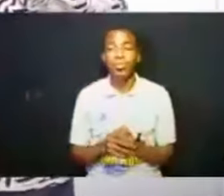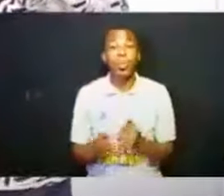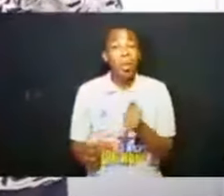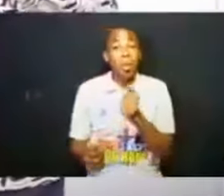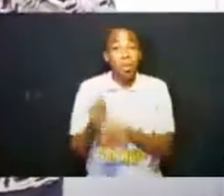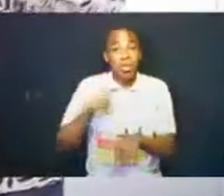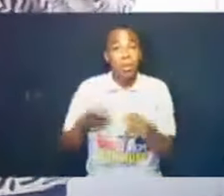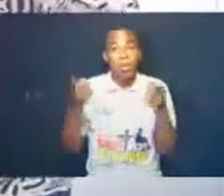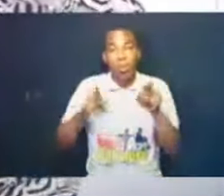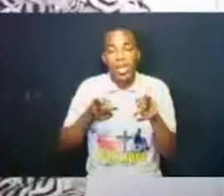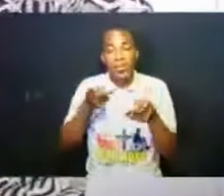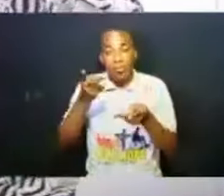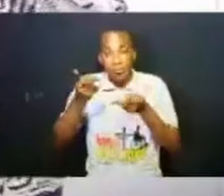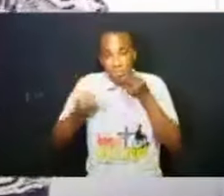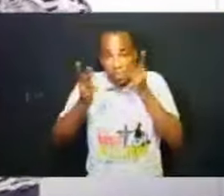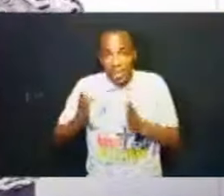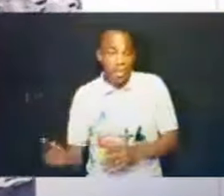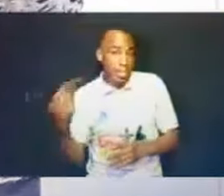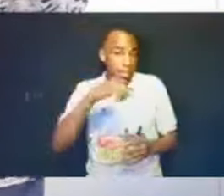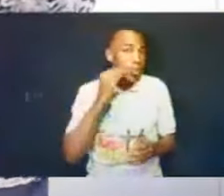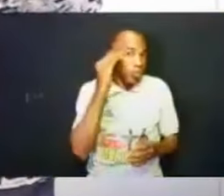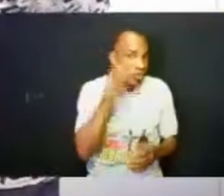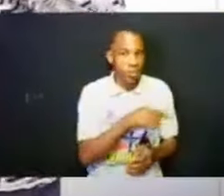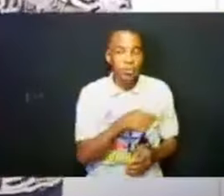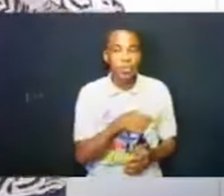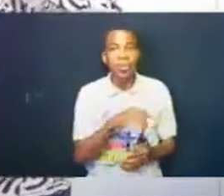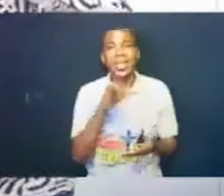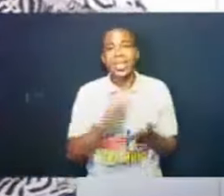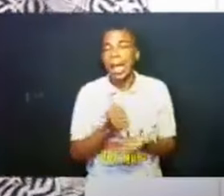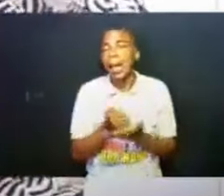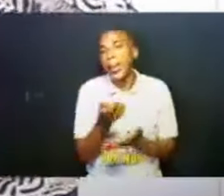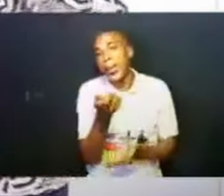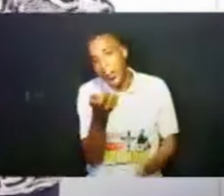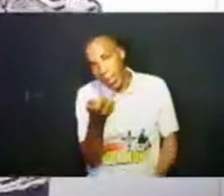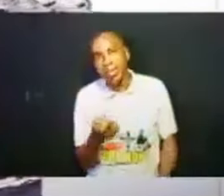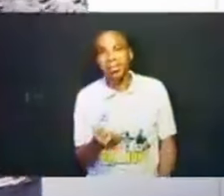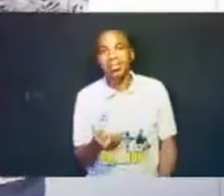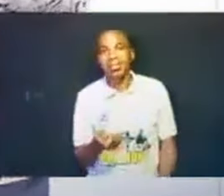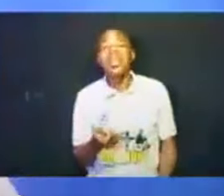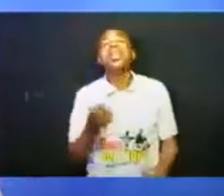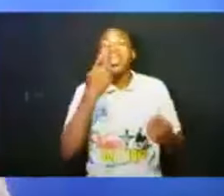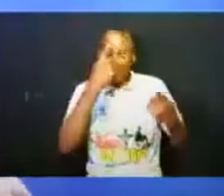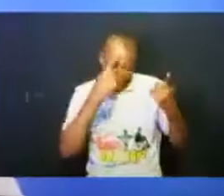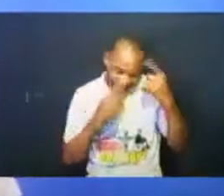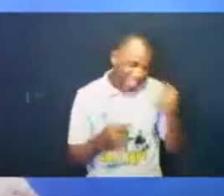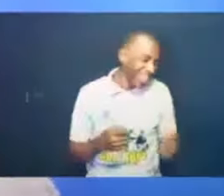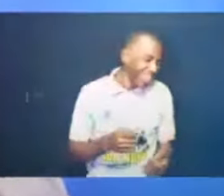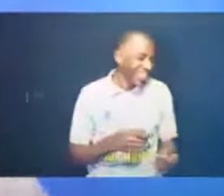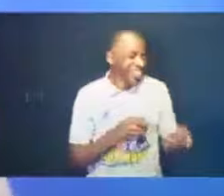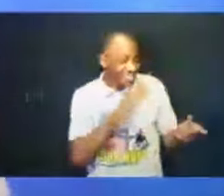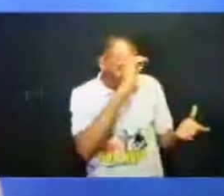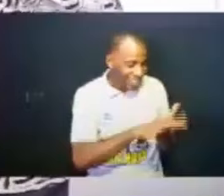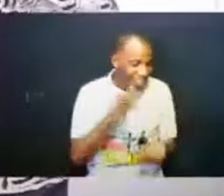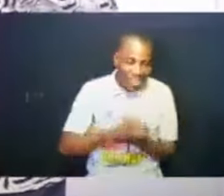the house, it helps a bit. Because they will be forced to say, oh, hallelujah, we'll